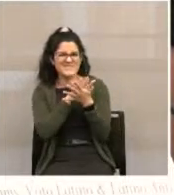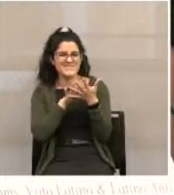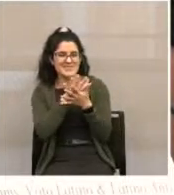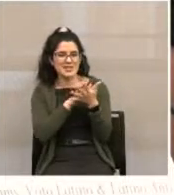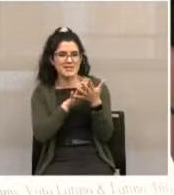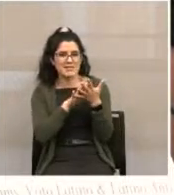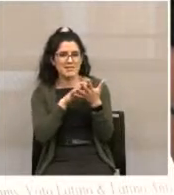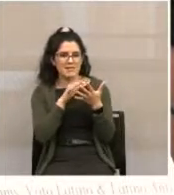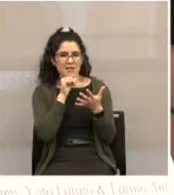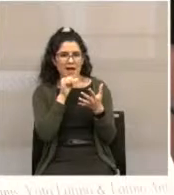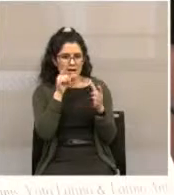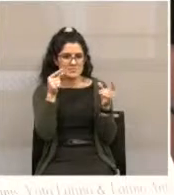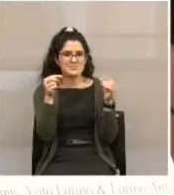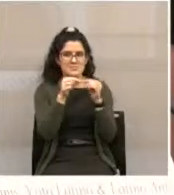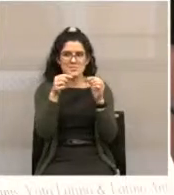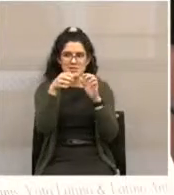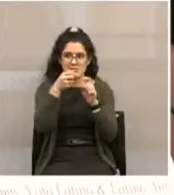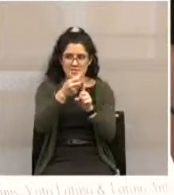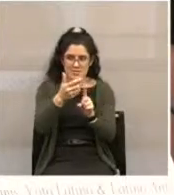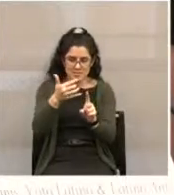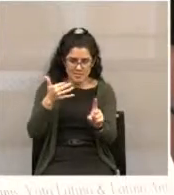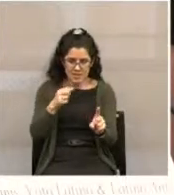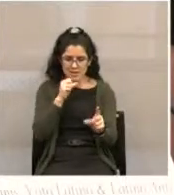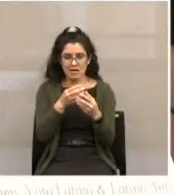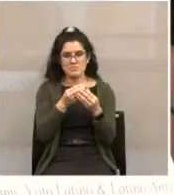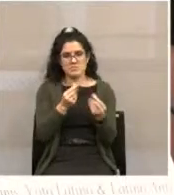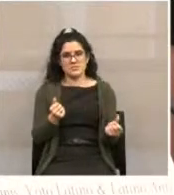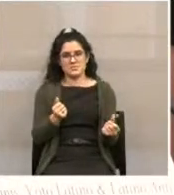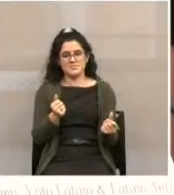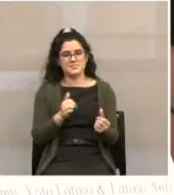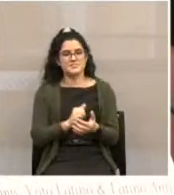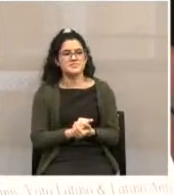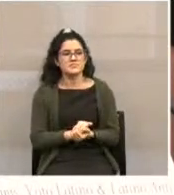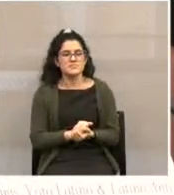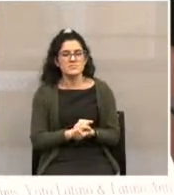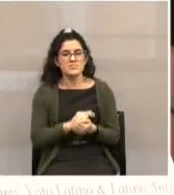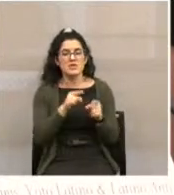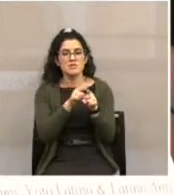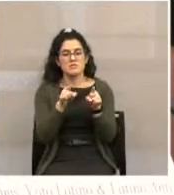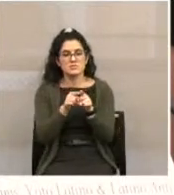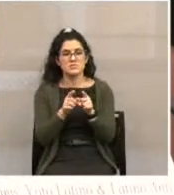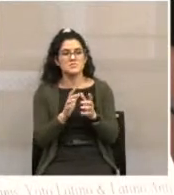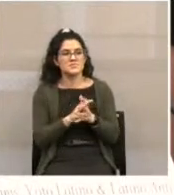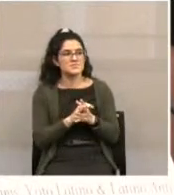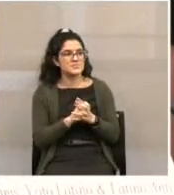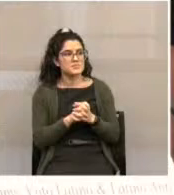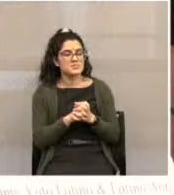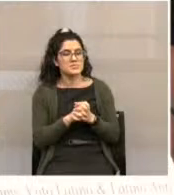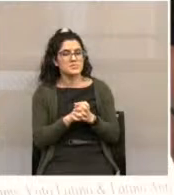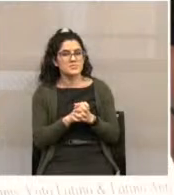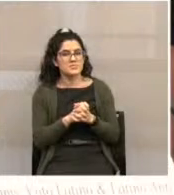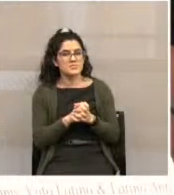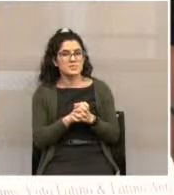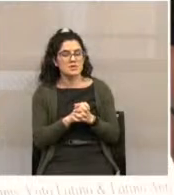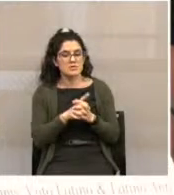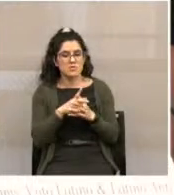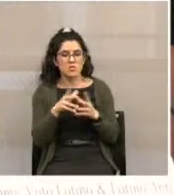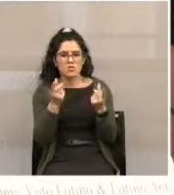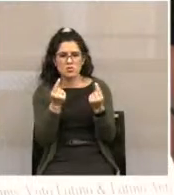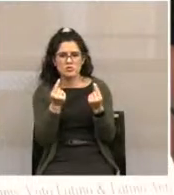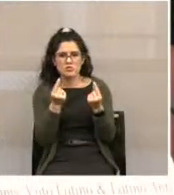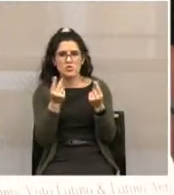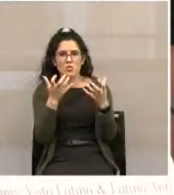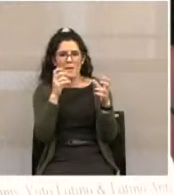broader sense and minimize the type of disinformation that is out there seeking to create doubt